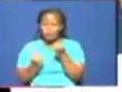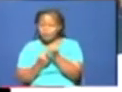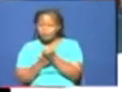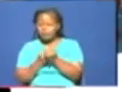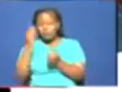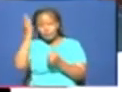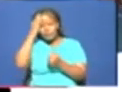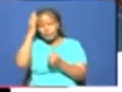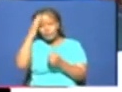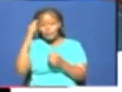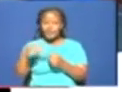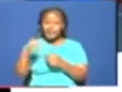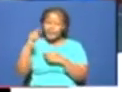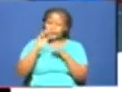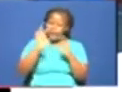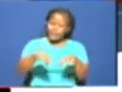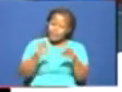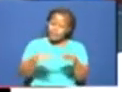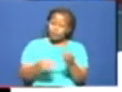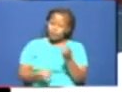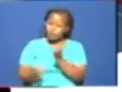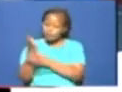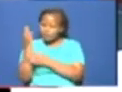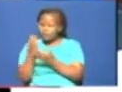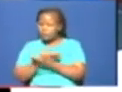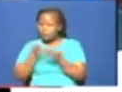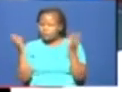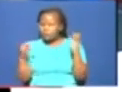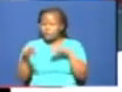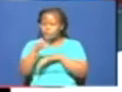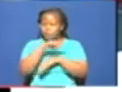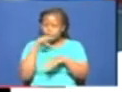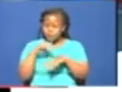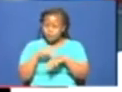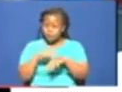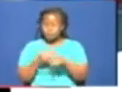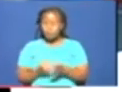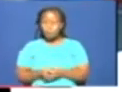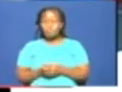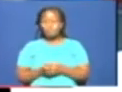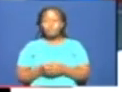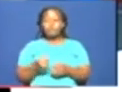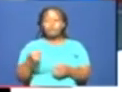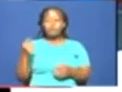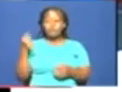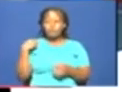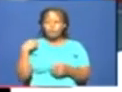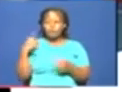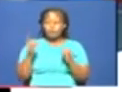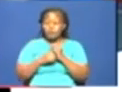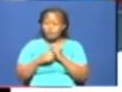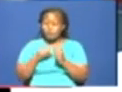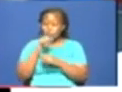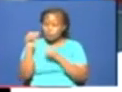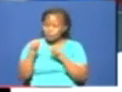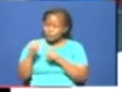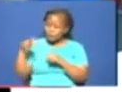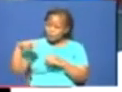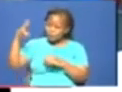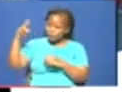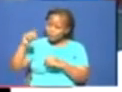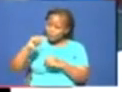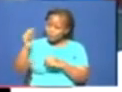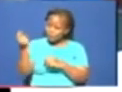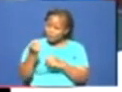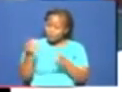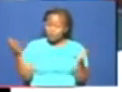higher agricultural productivity across the nation. Point number six is about Northern Kenya, where